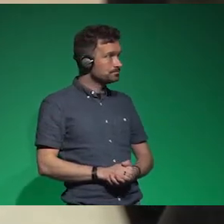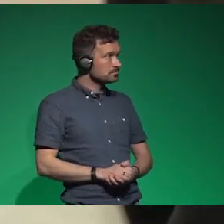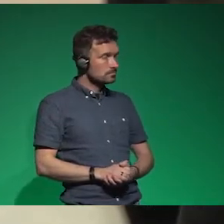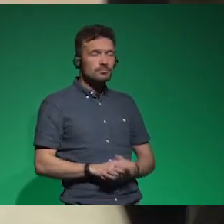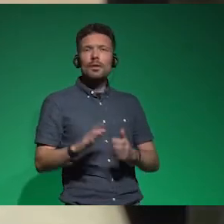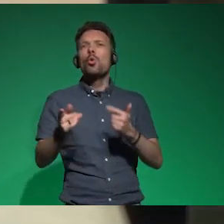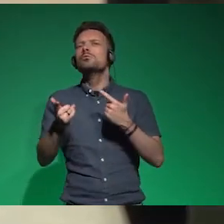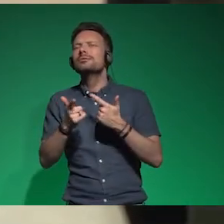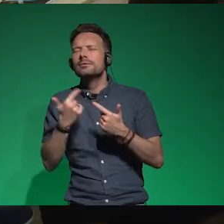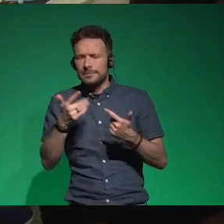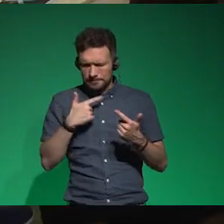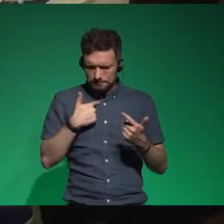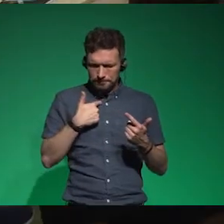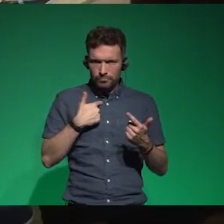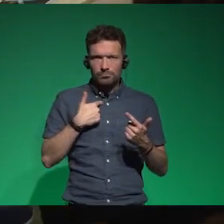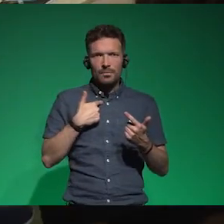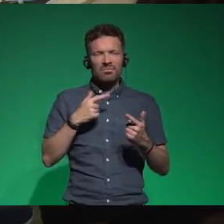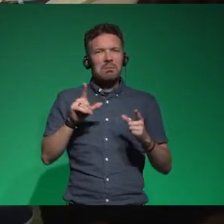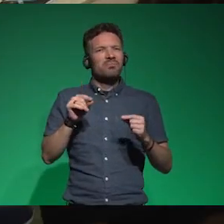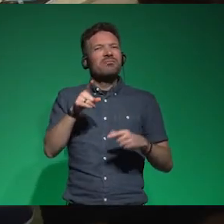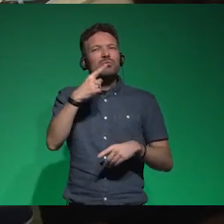difficult? Thank you.